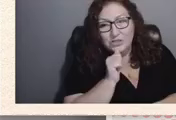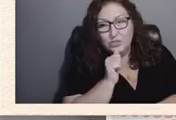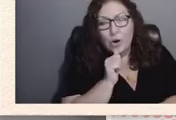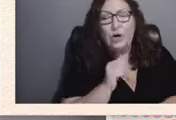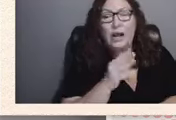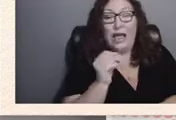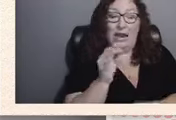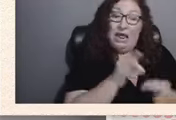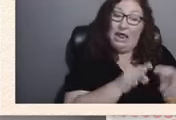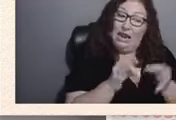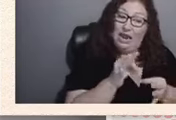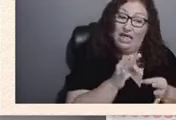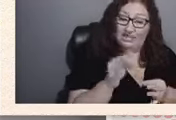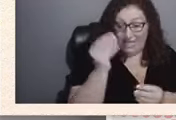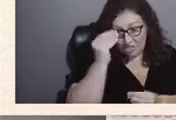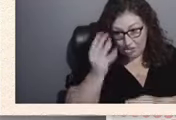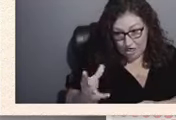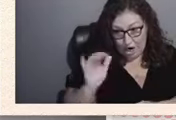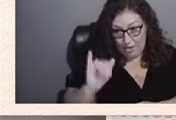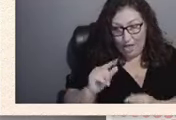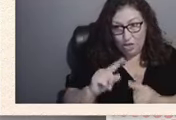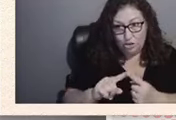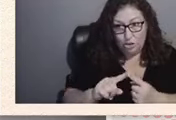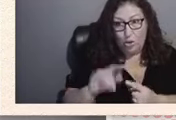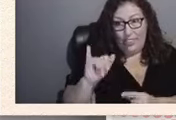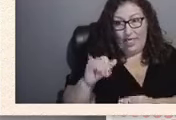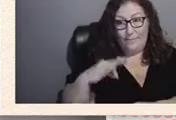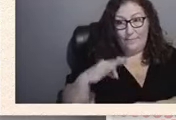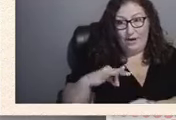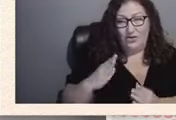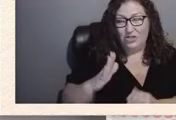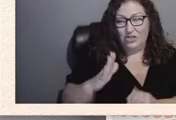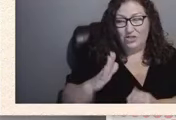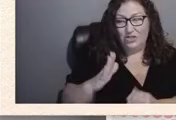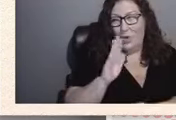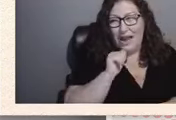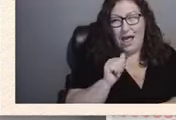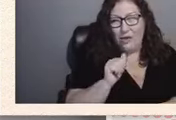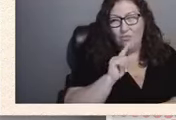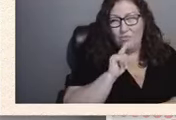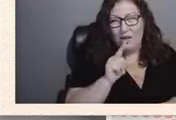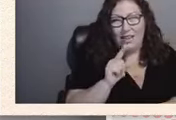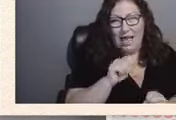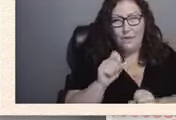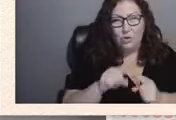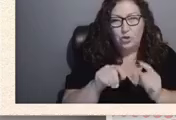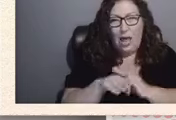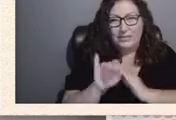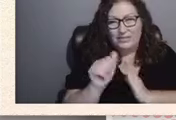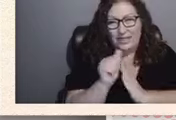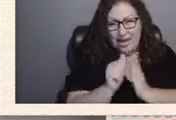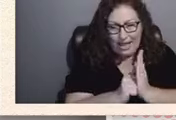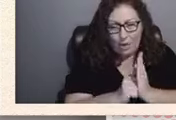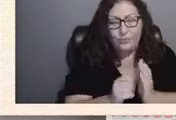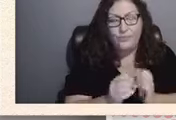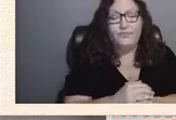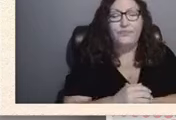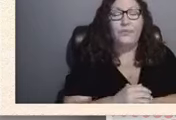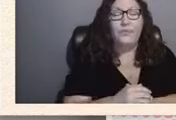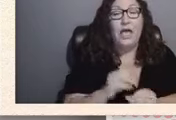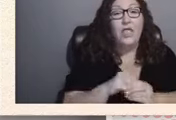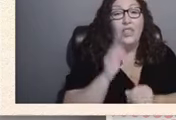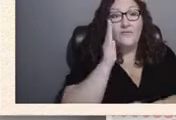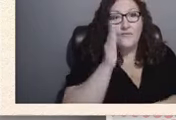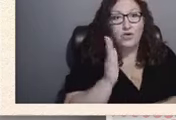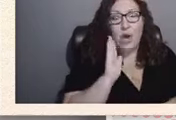they shared that to the beneficiary, they wouldn't really be able to access the account. Now, in the future, I would love to be